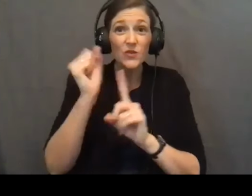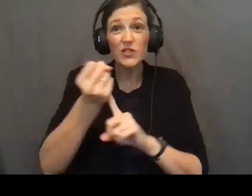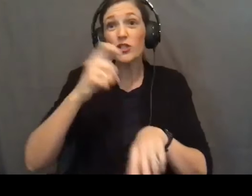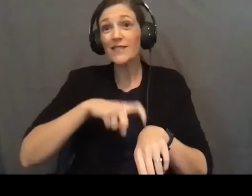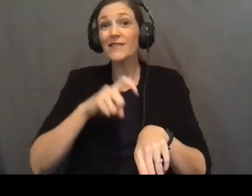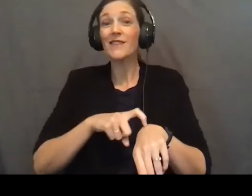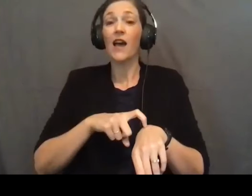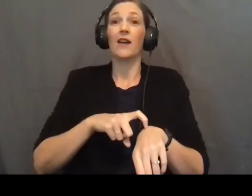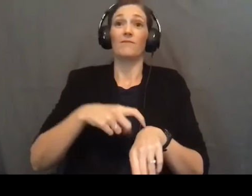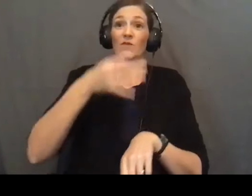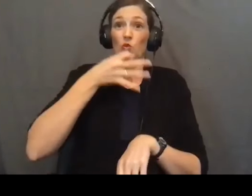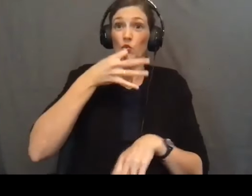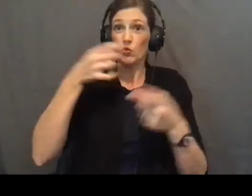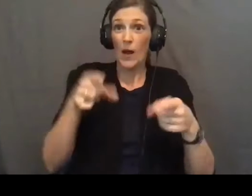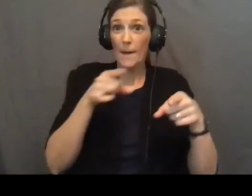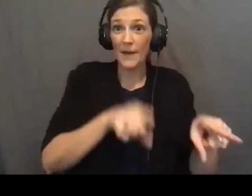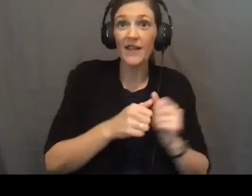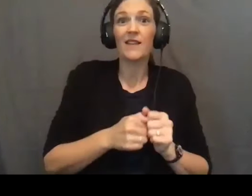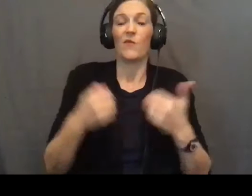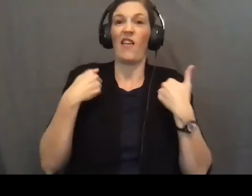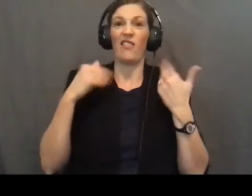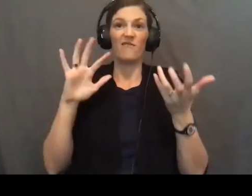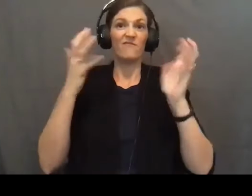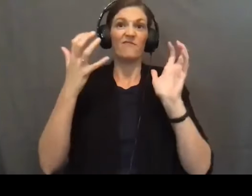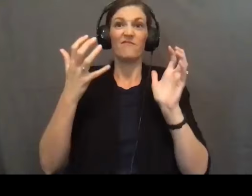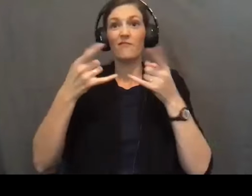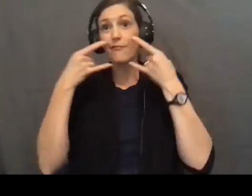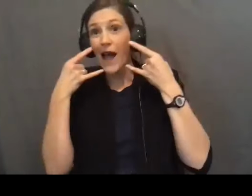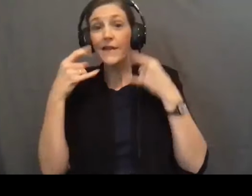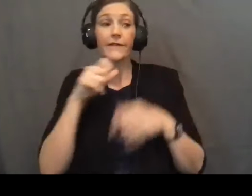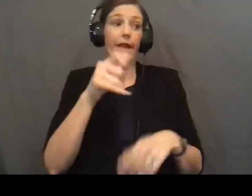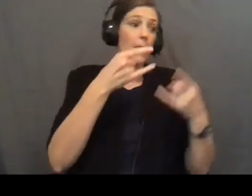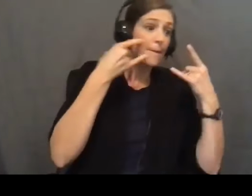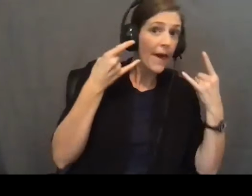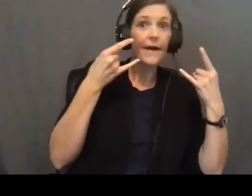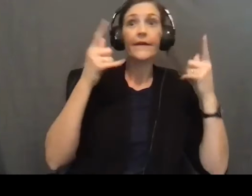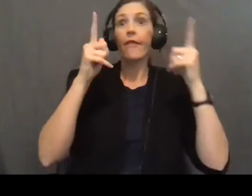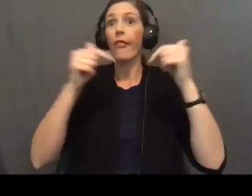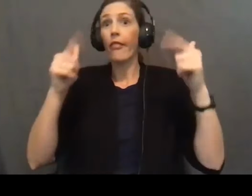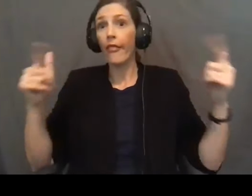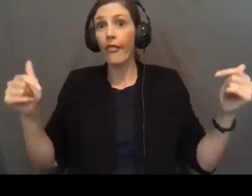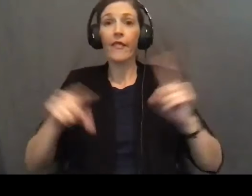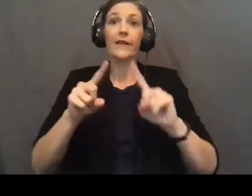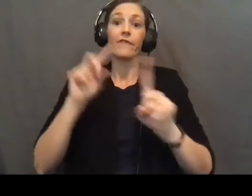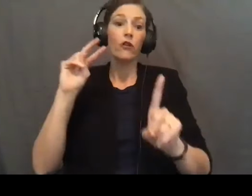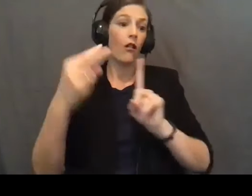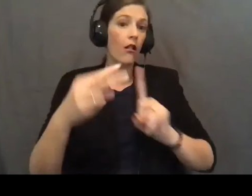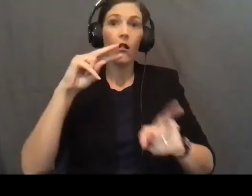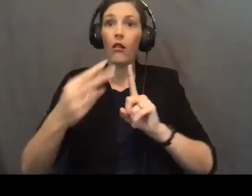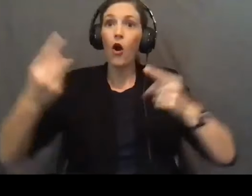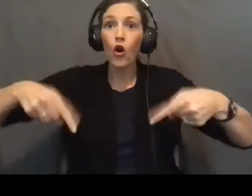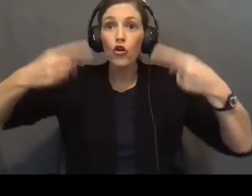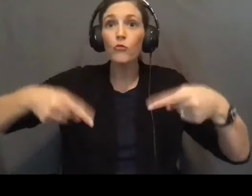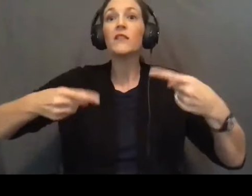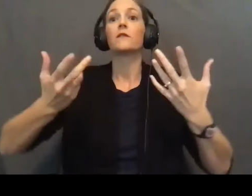that's coming upon us, and we have the messiness of wearing masks, not wearing masks, and all the different views and controversies that